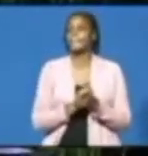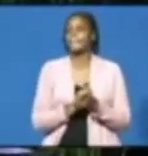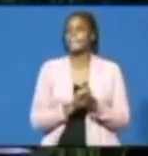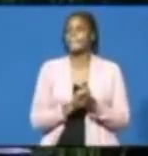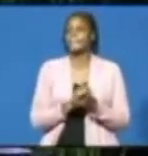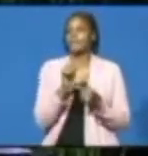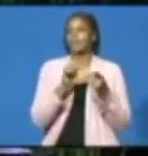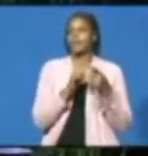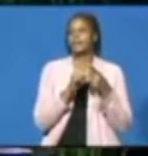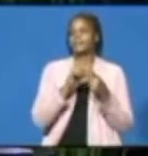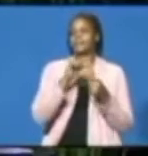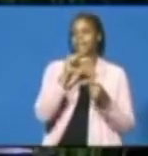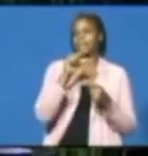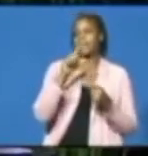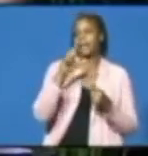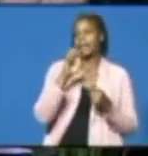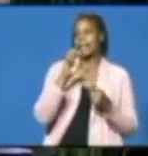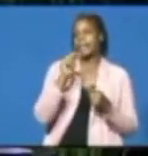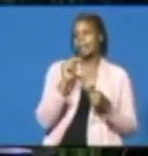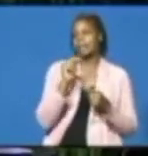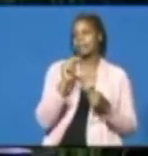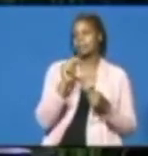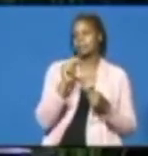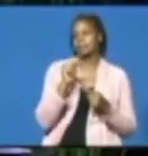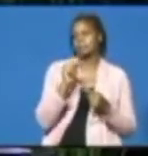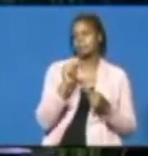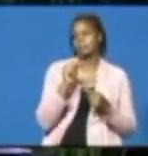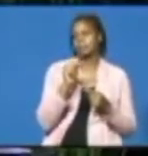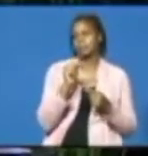when the